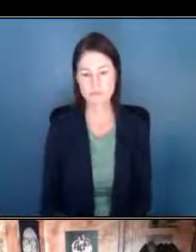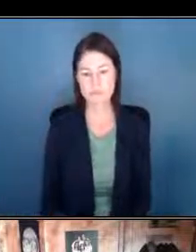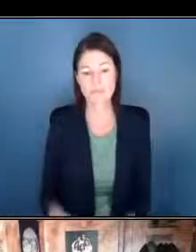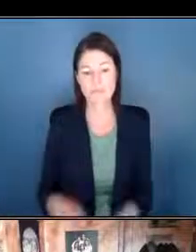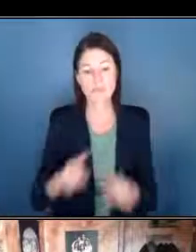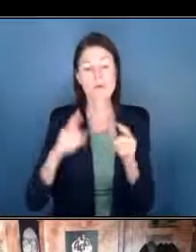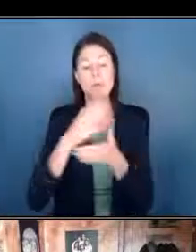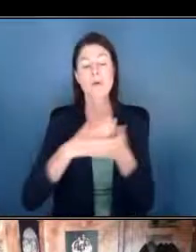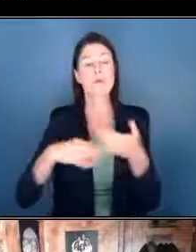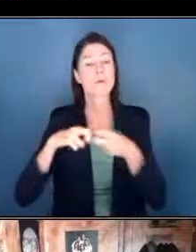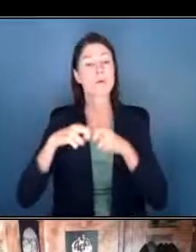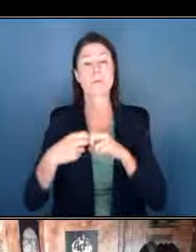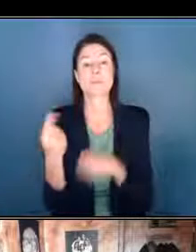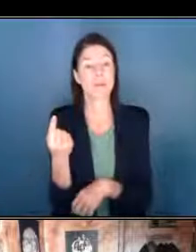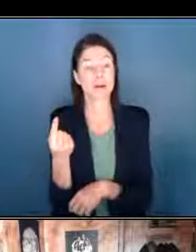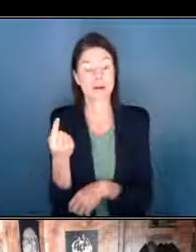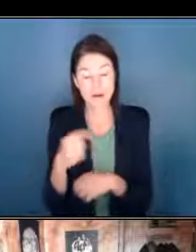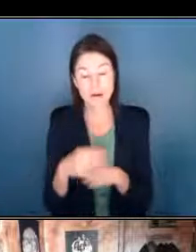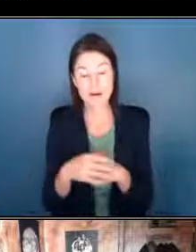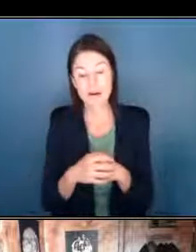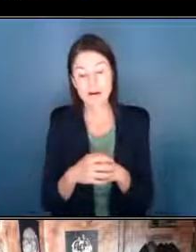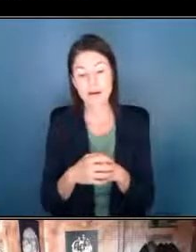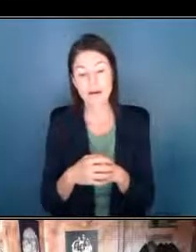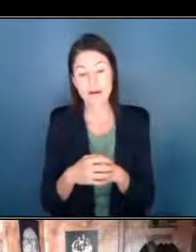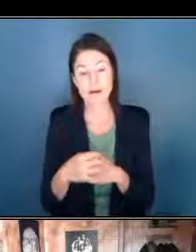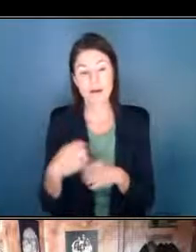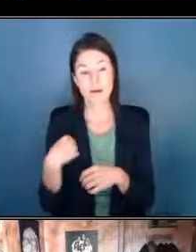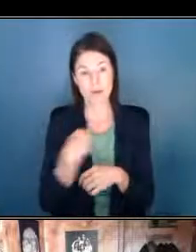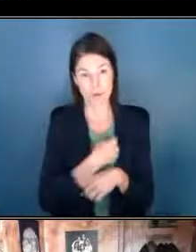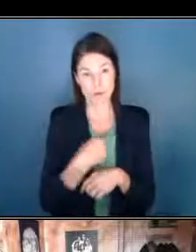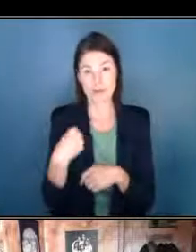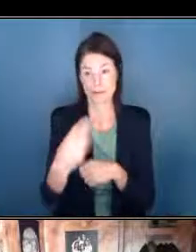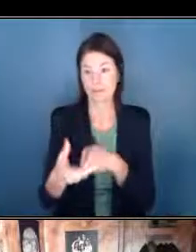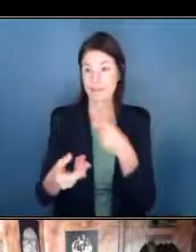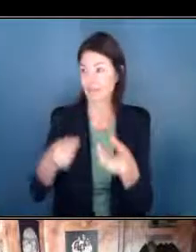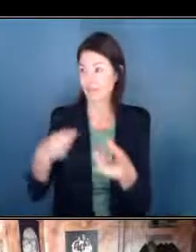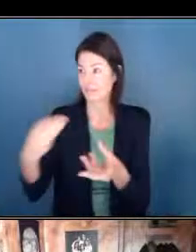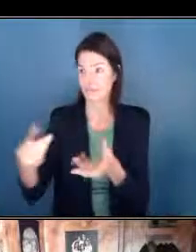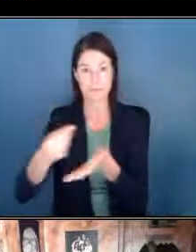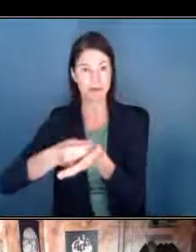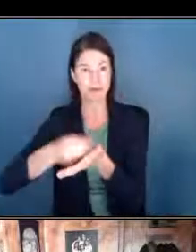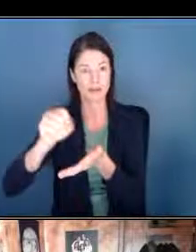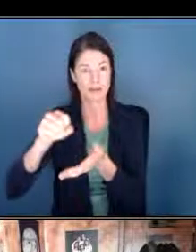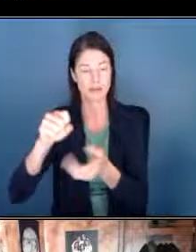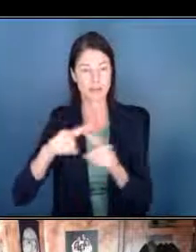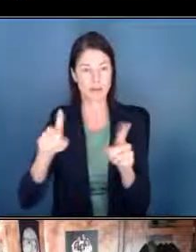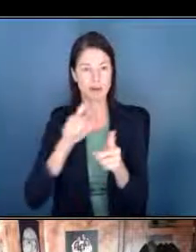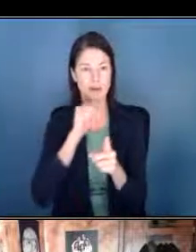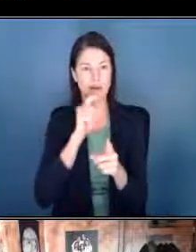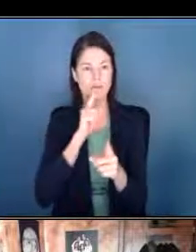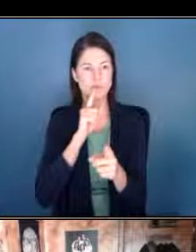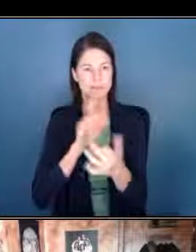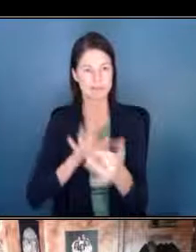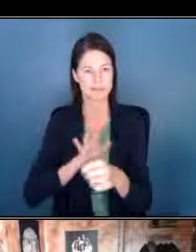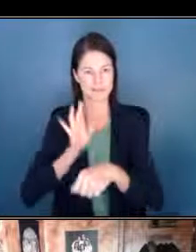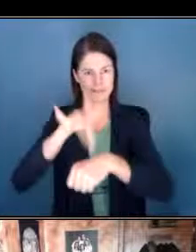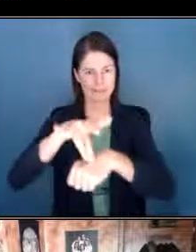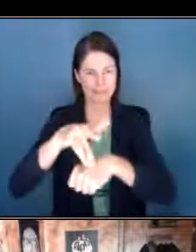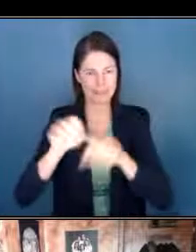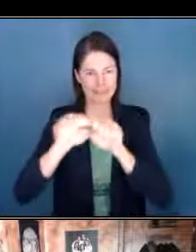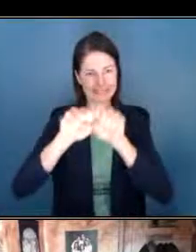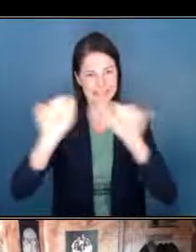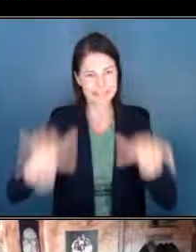while we're giving out money working on an individual basis, we're not really reaching the system benefits. That's the thing that